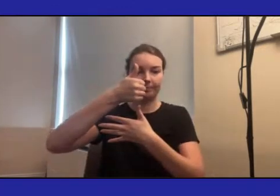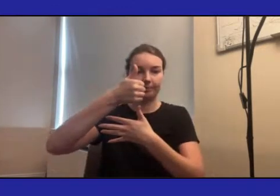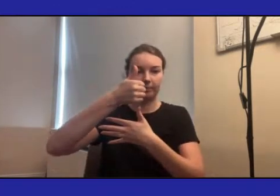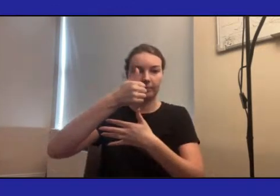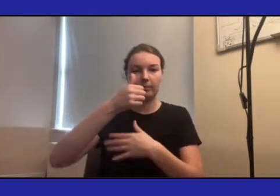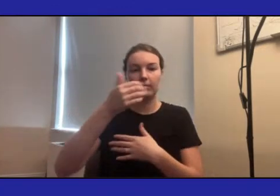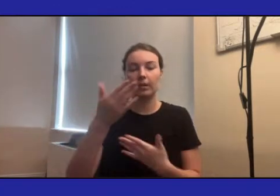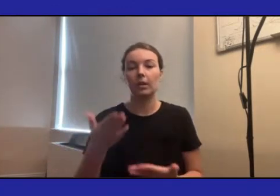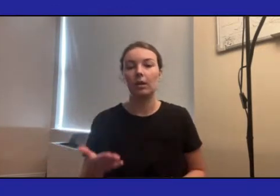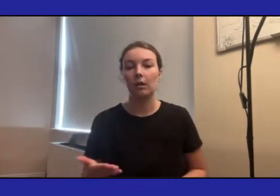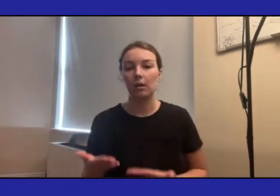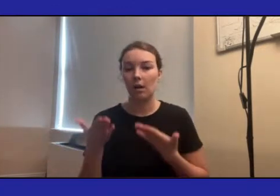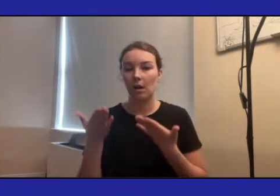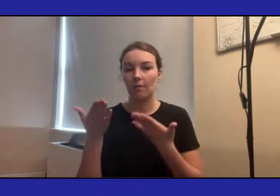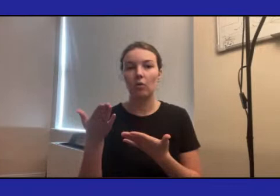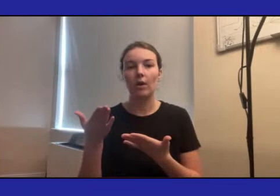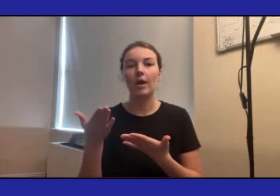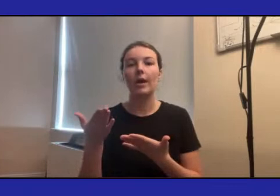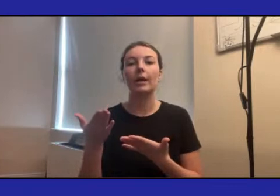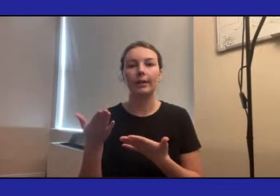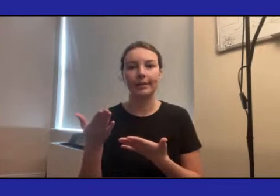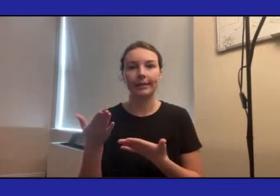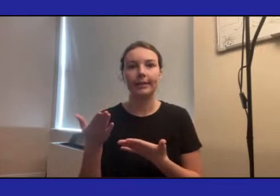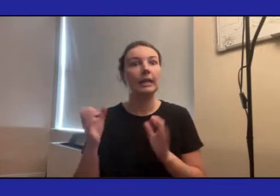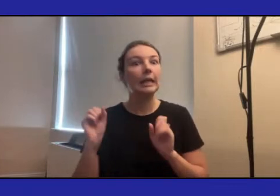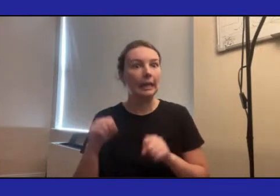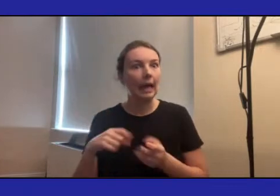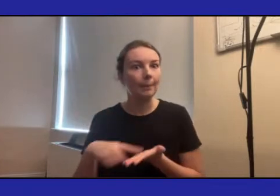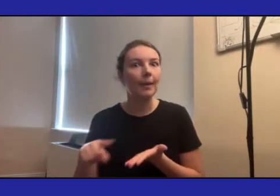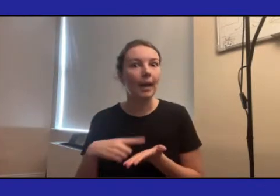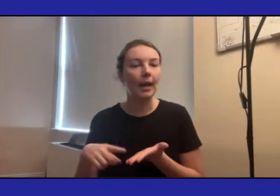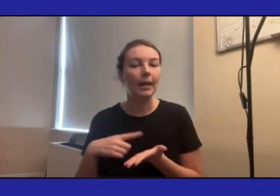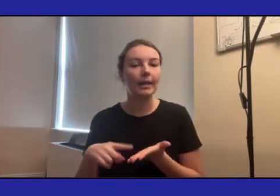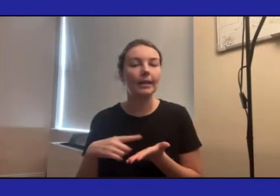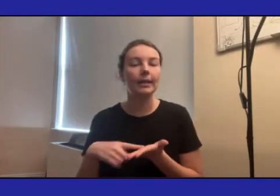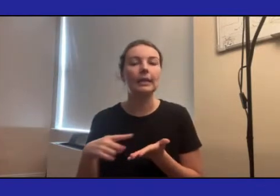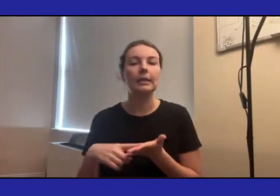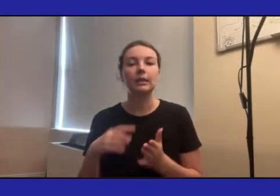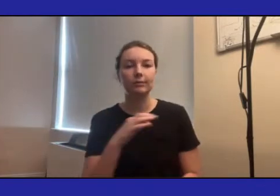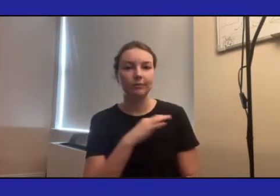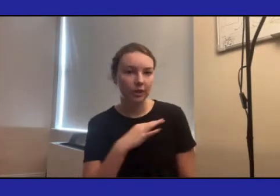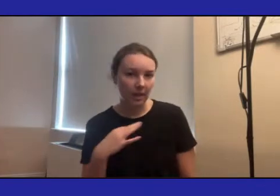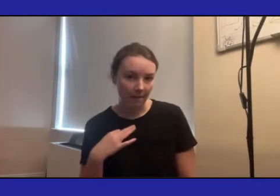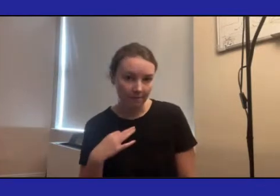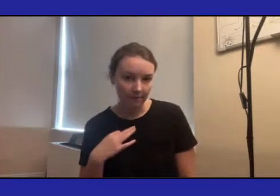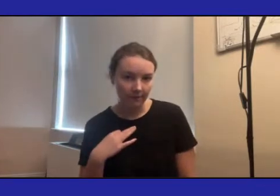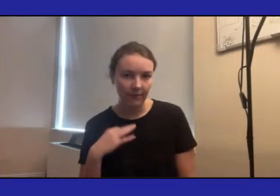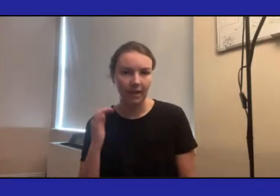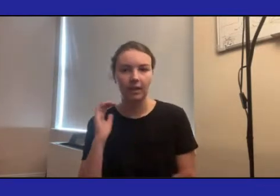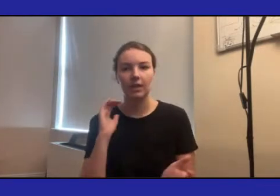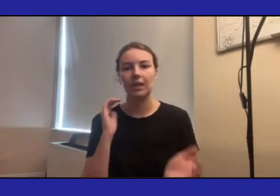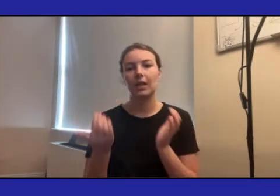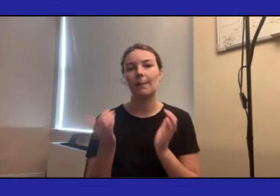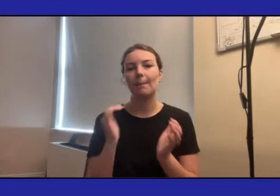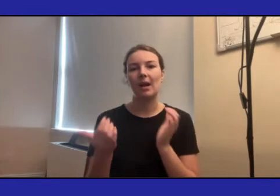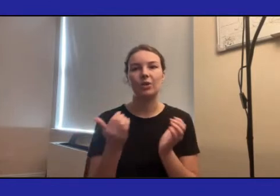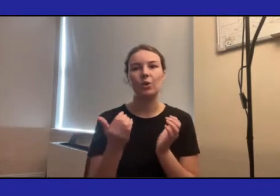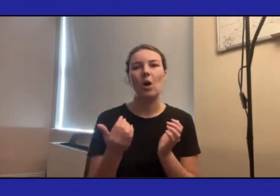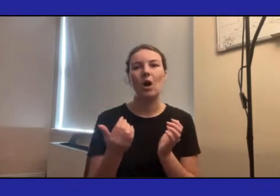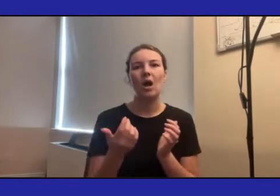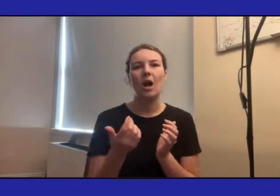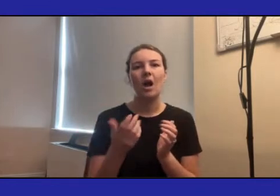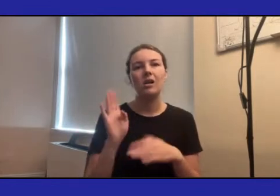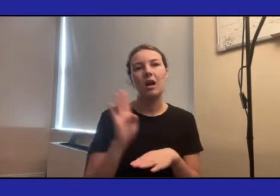offerings that are affordable to staff over the possibility of generating more income for